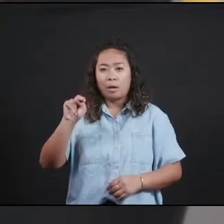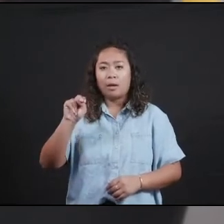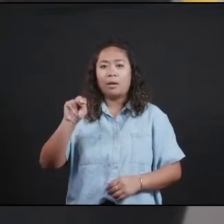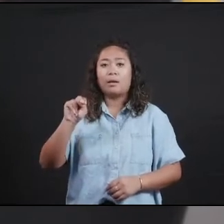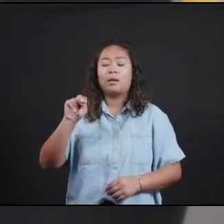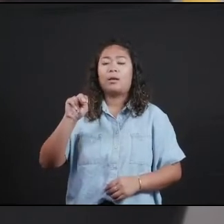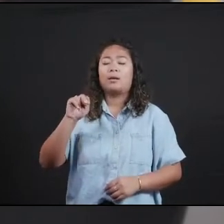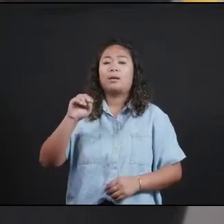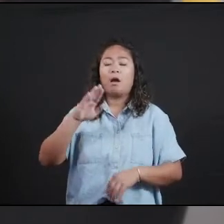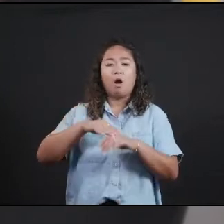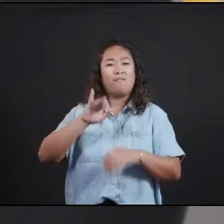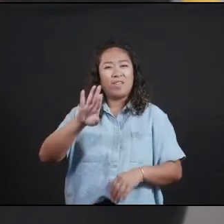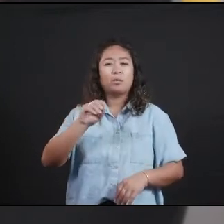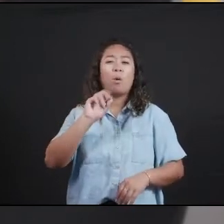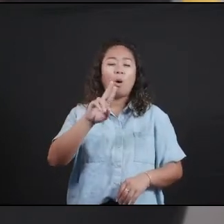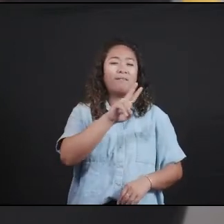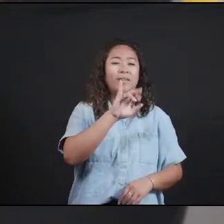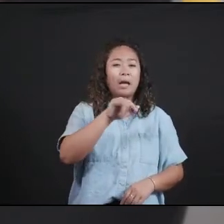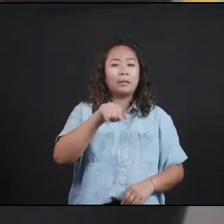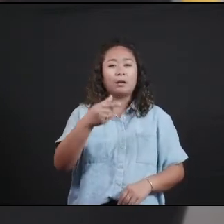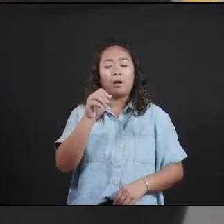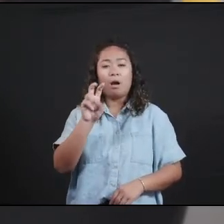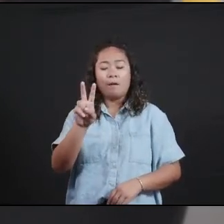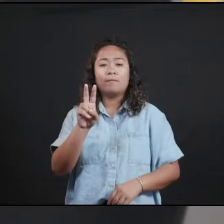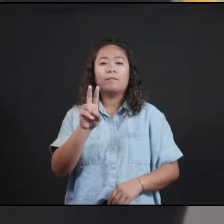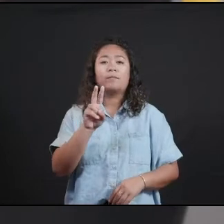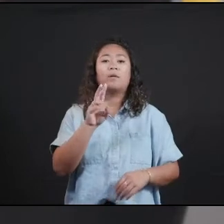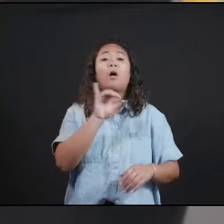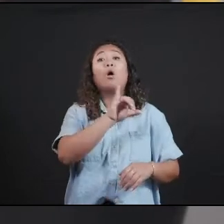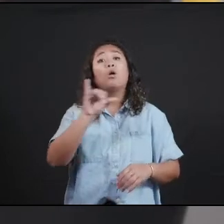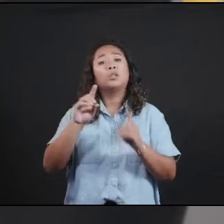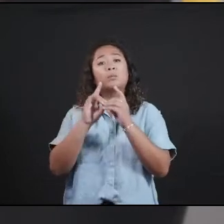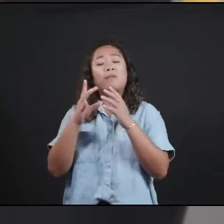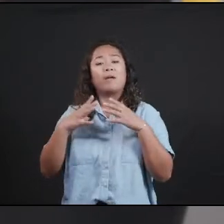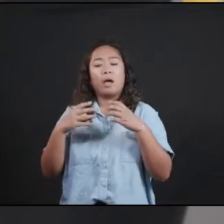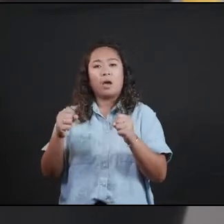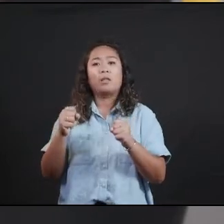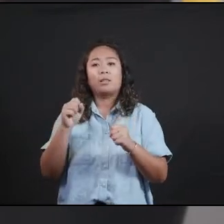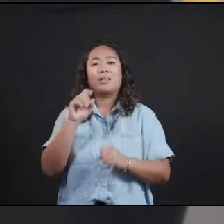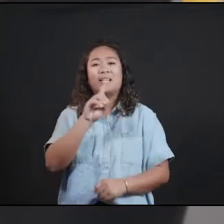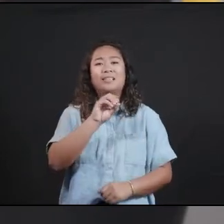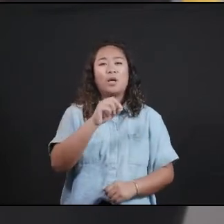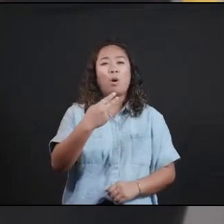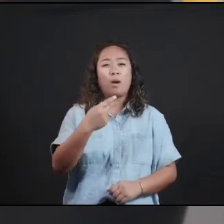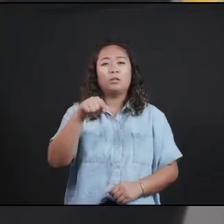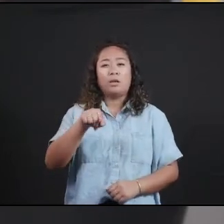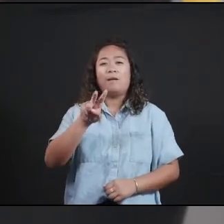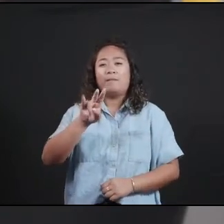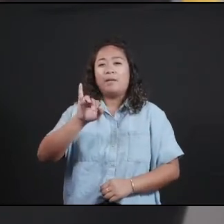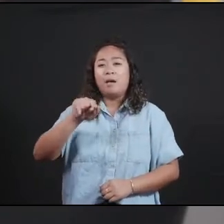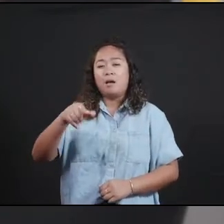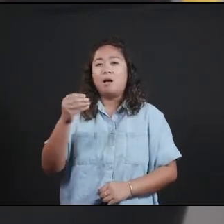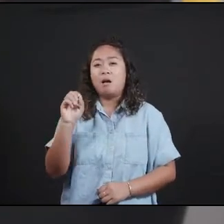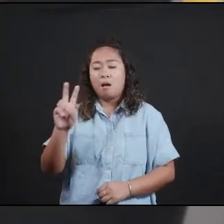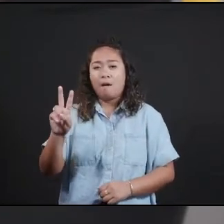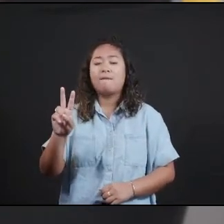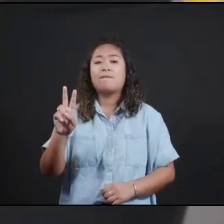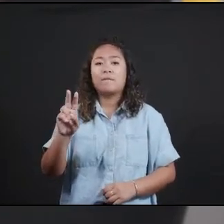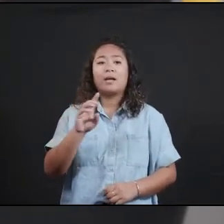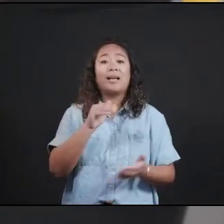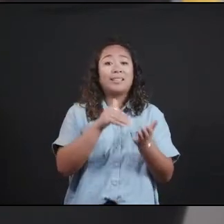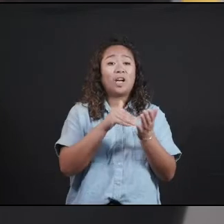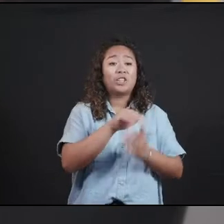alcohol abuse and all that. Do you have a plan in place should the number continue to rise? Thank you. We have, we're going to